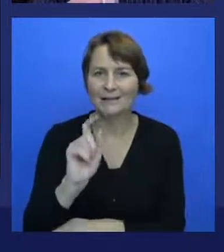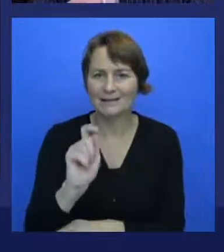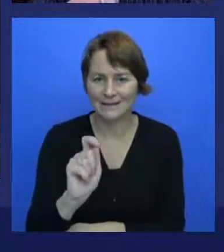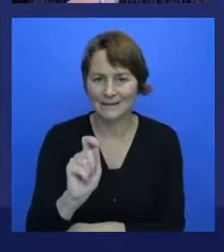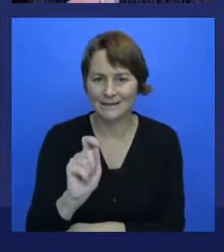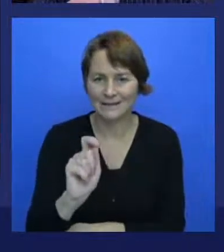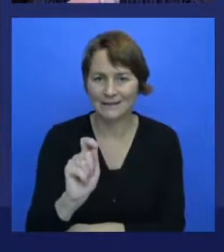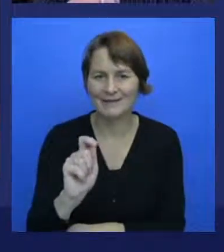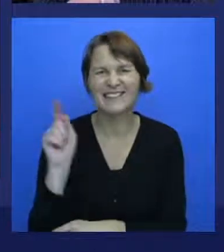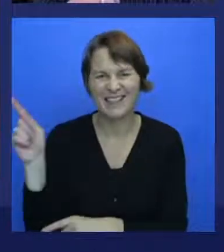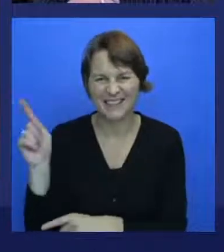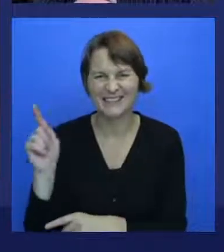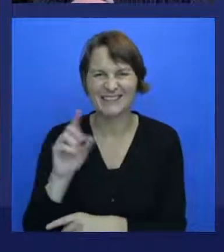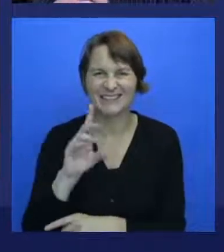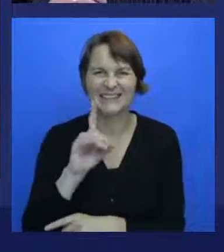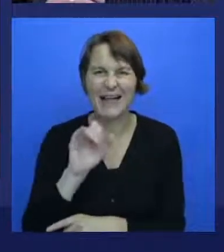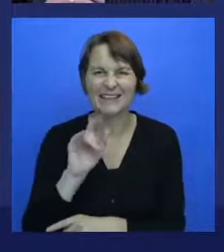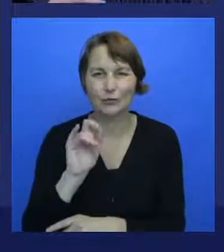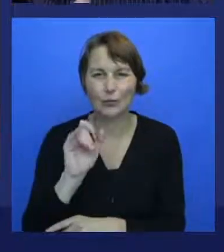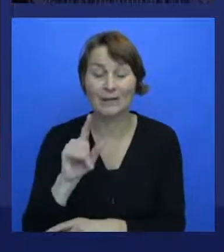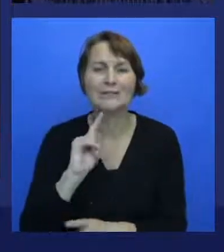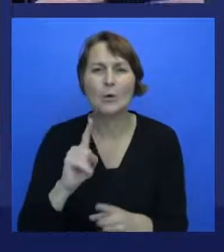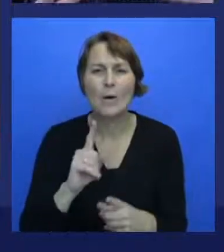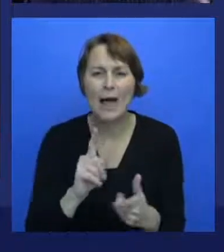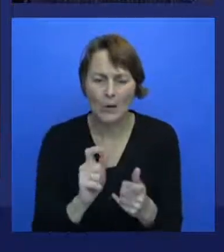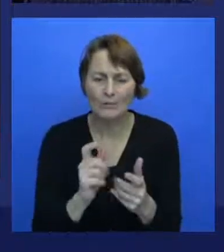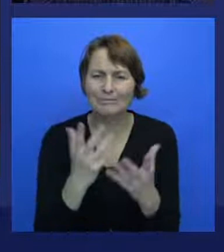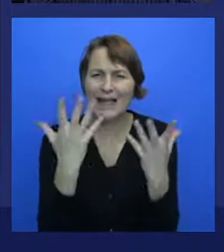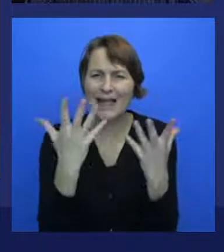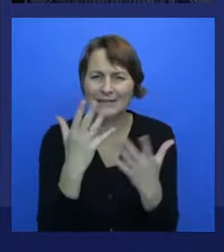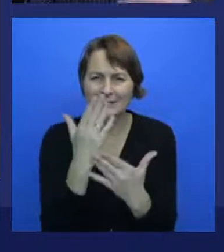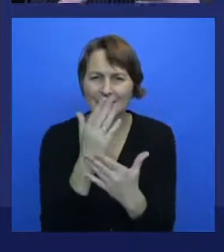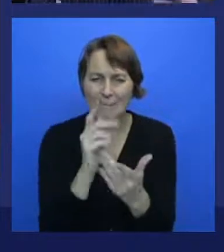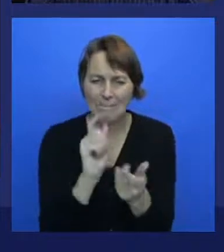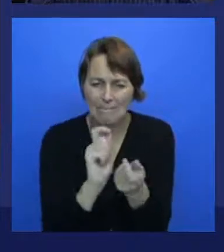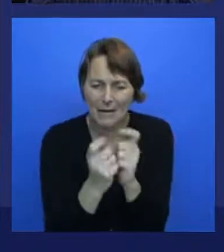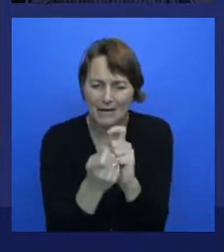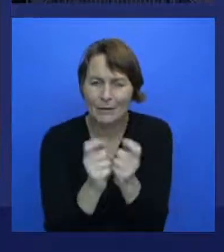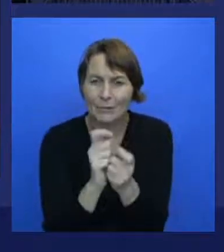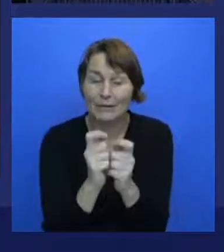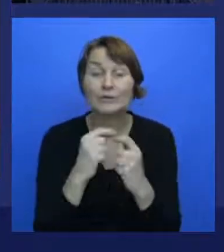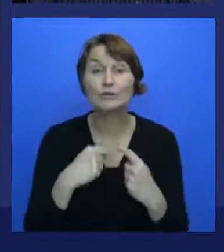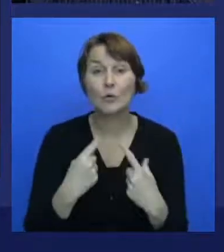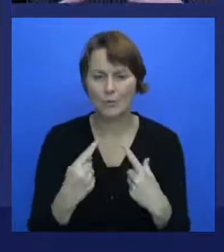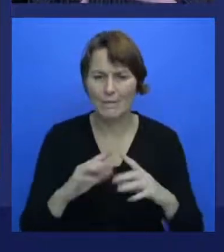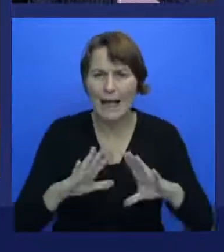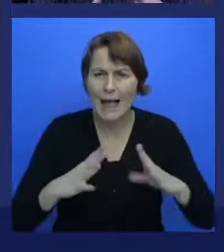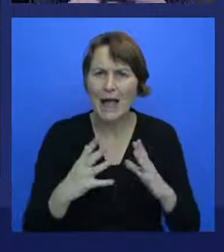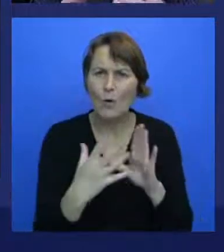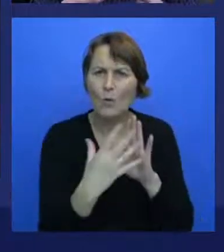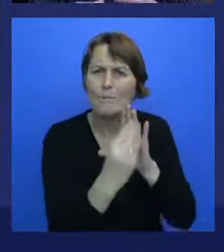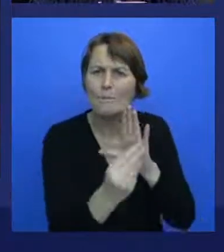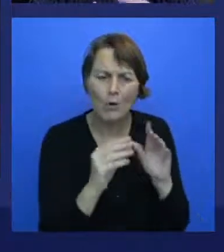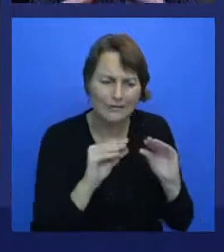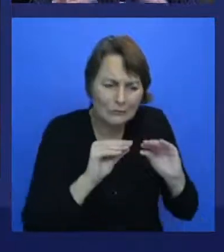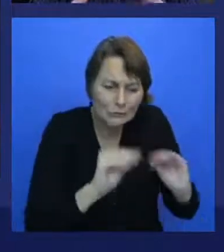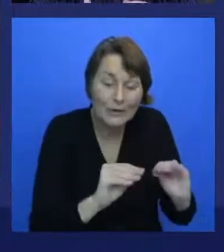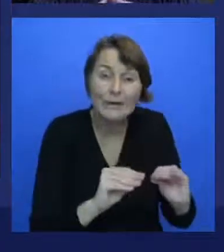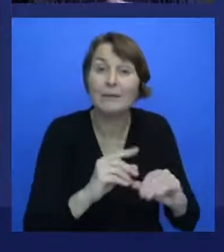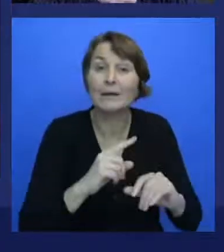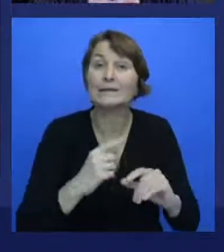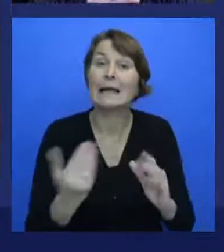manipulating objects. And we know that training models takes time. You have to do it over and over and over again. And so as soon as you start talking about